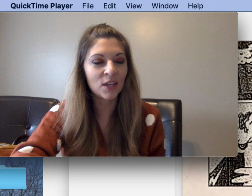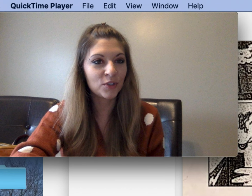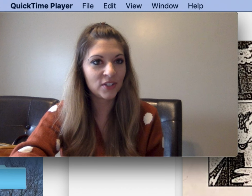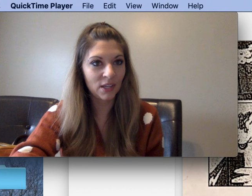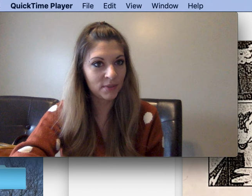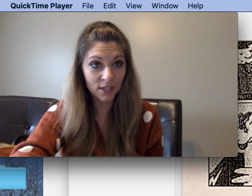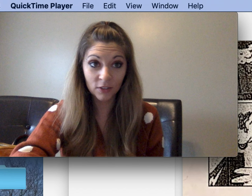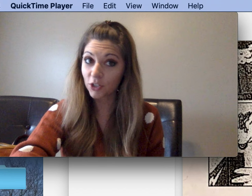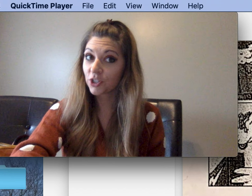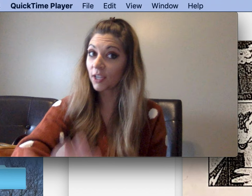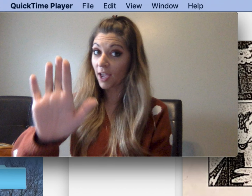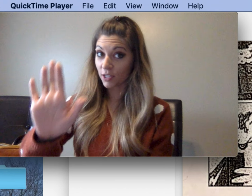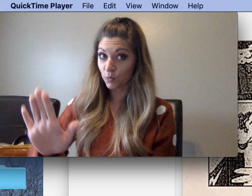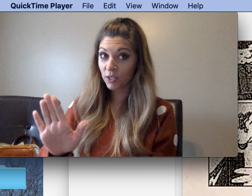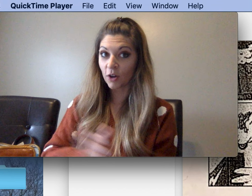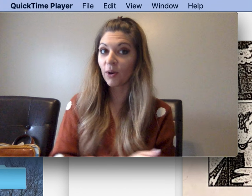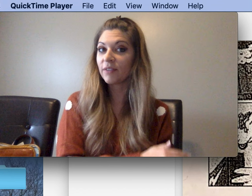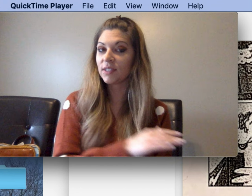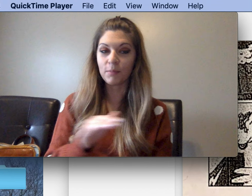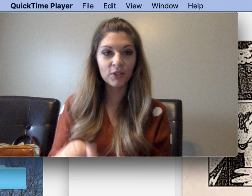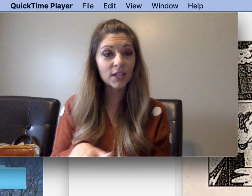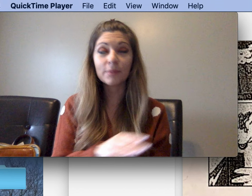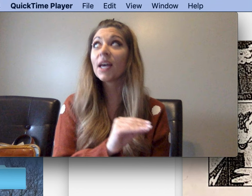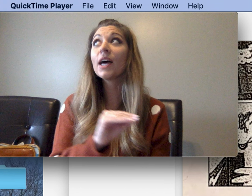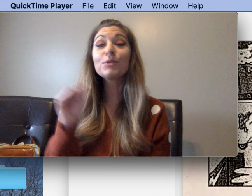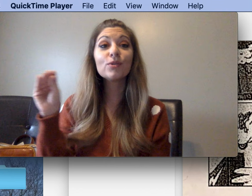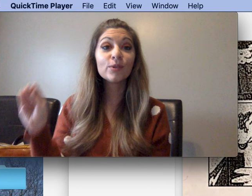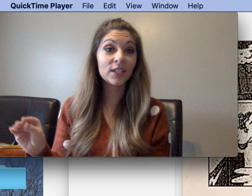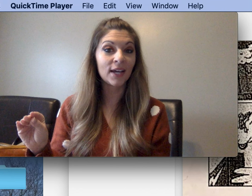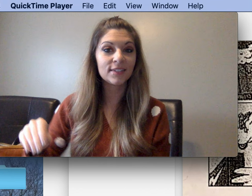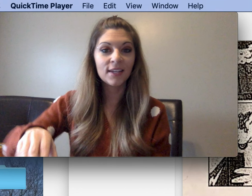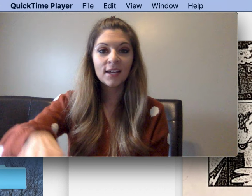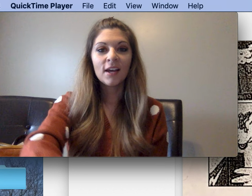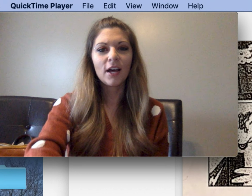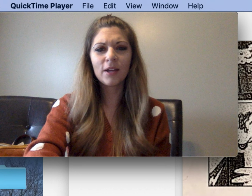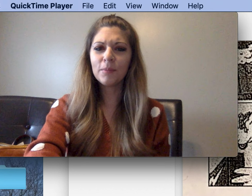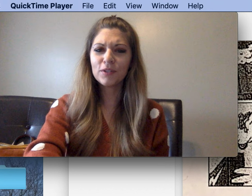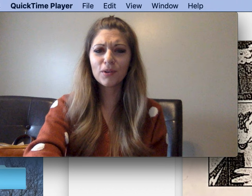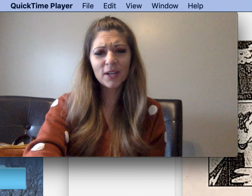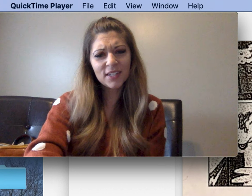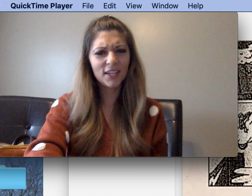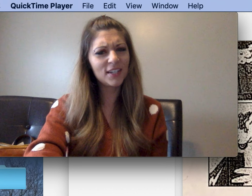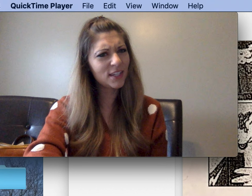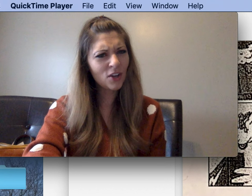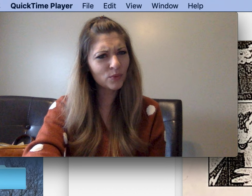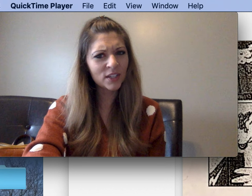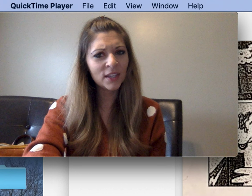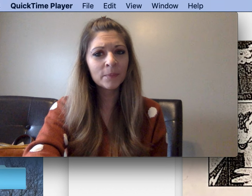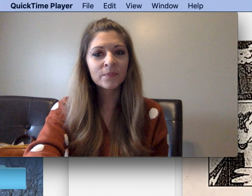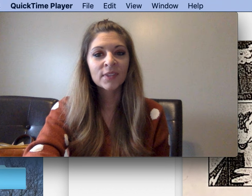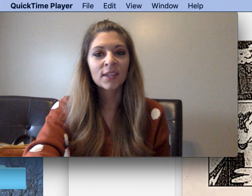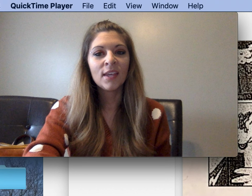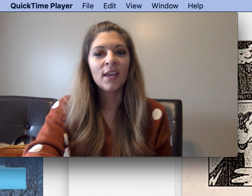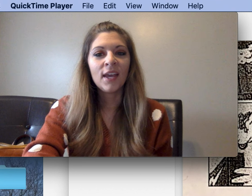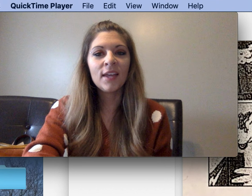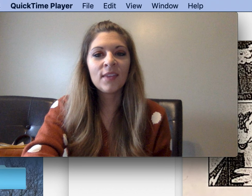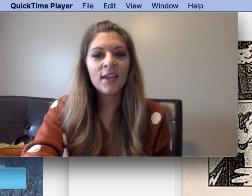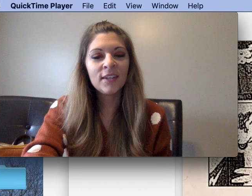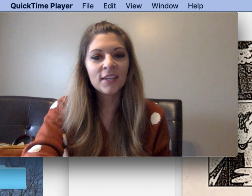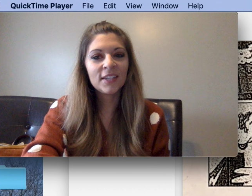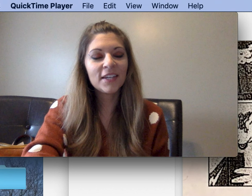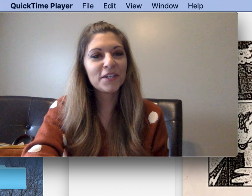sign language the same as English? As we know, I've said a million times, absolutely not. So as a kid, he's like, not really.